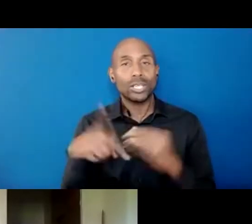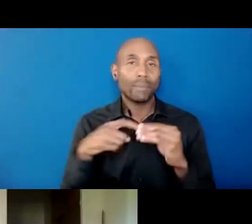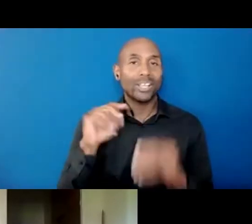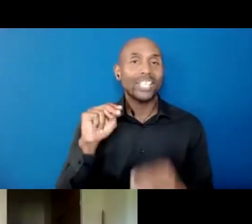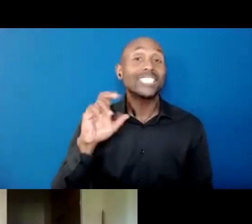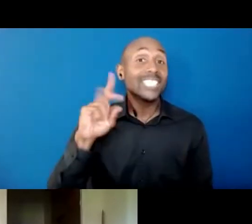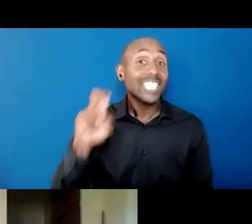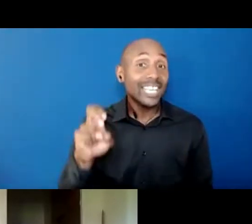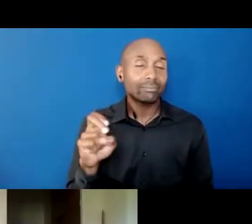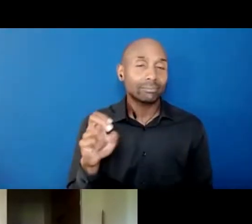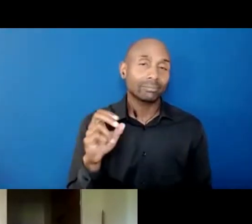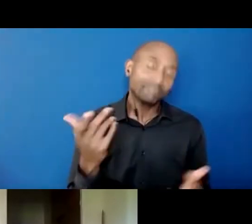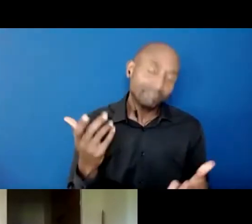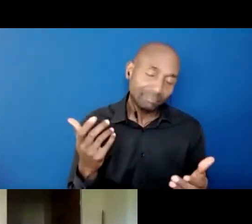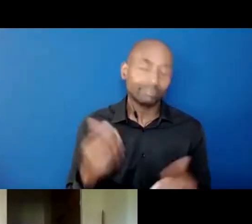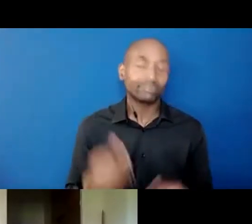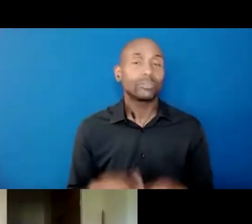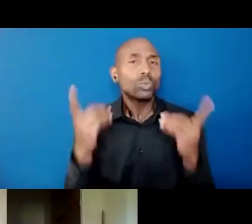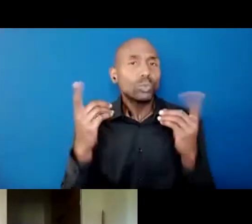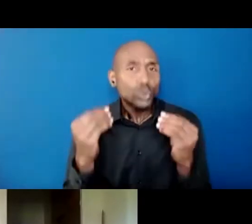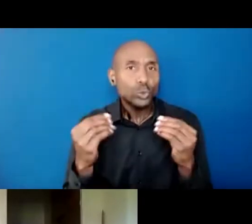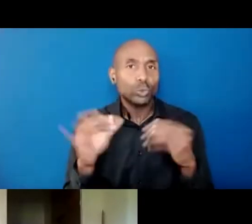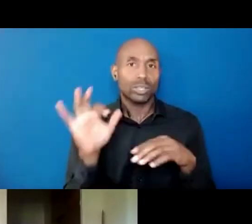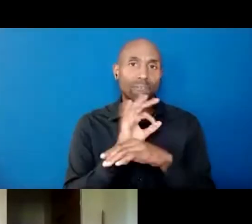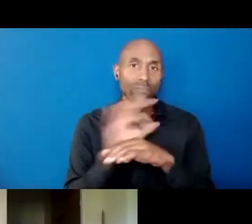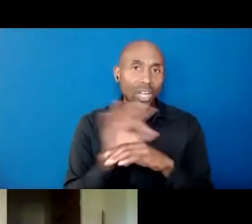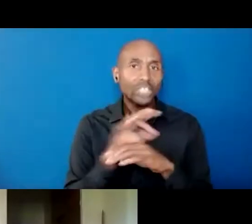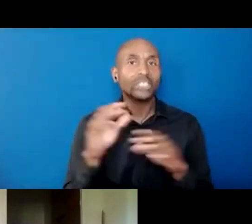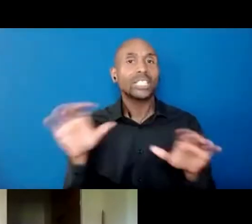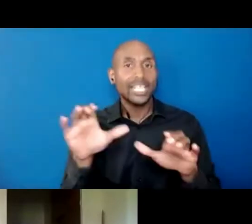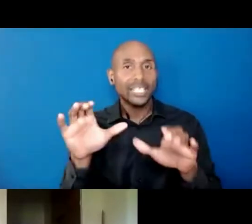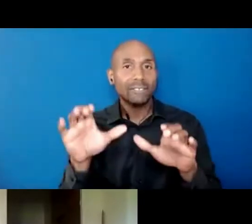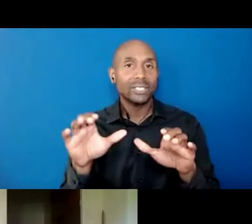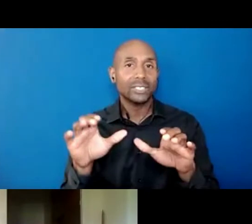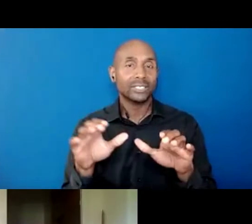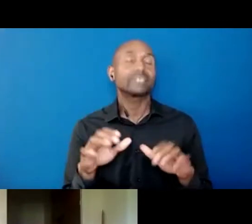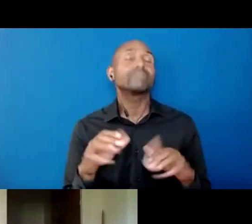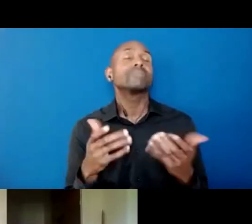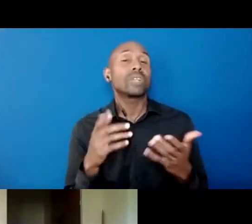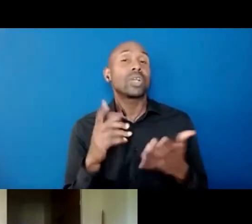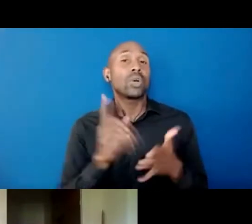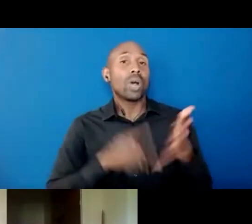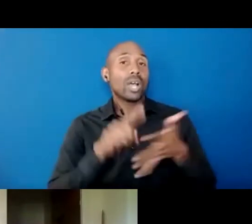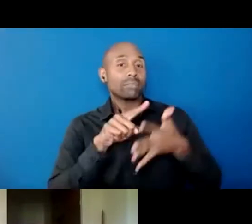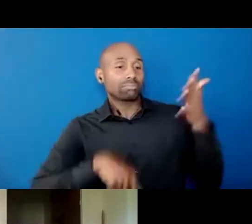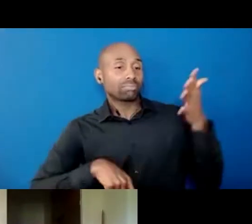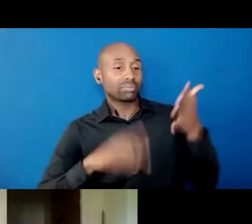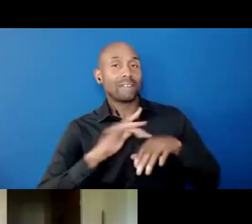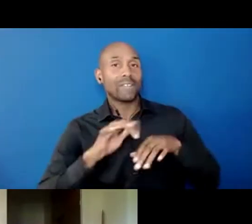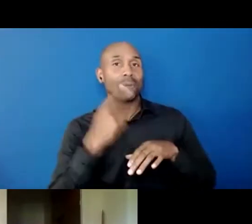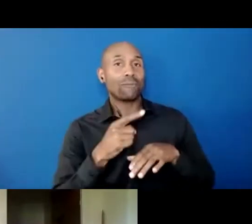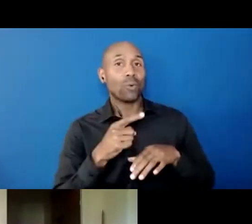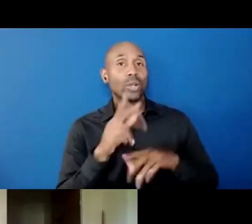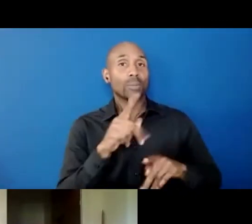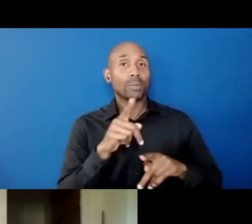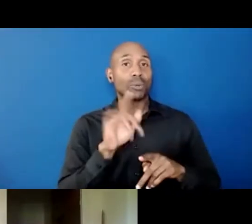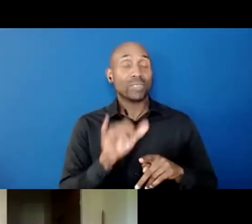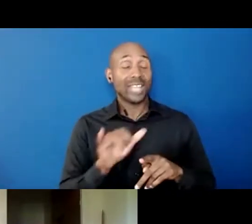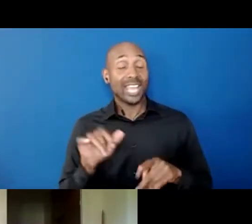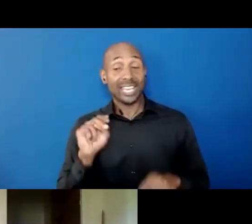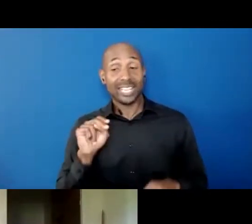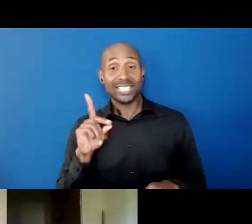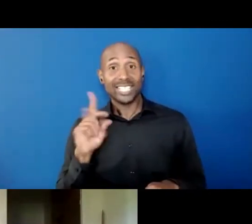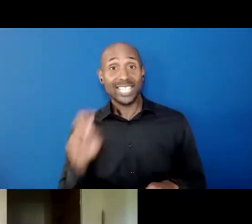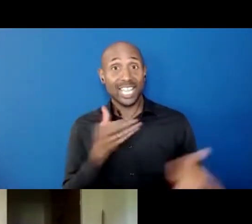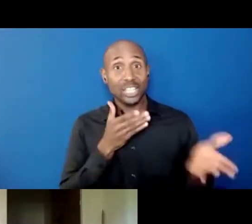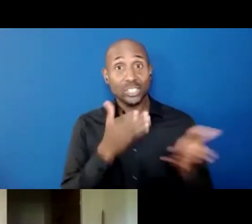services and activities it provides for its constituencies. A bit about myself. I've been with the State